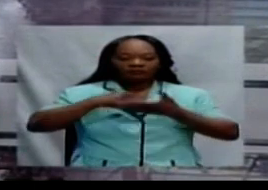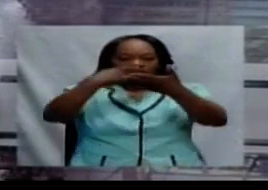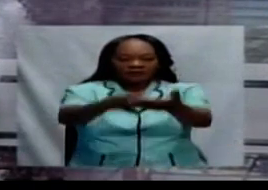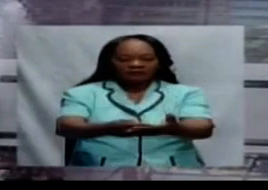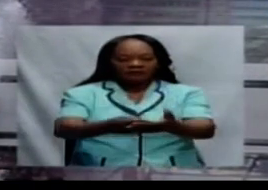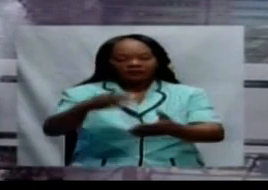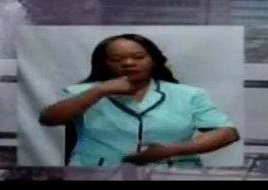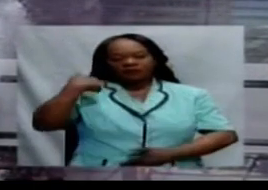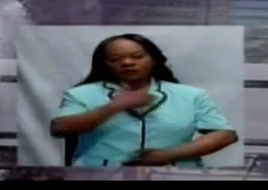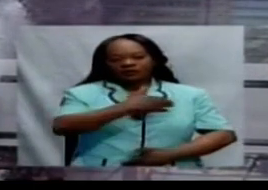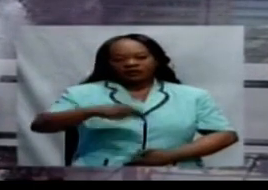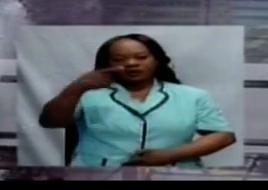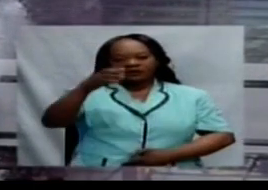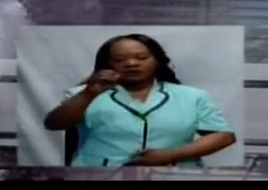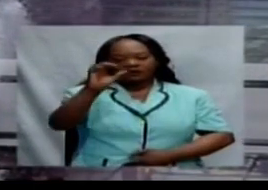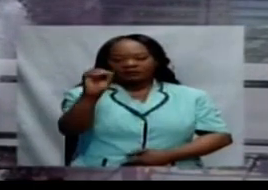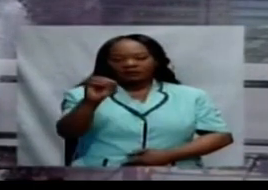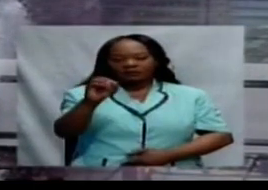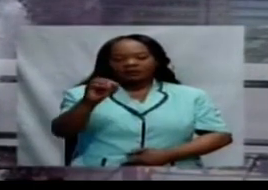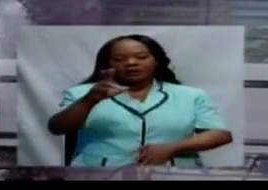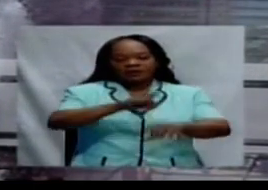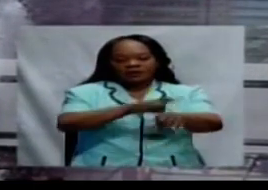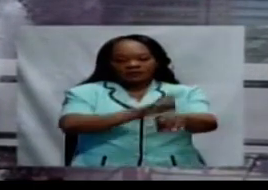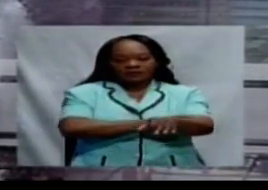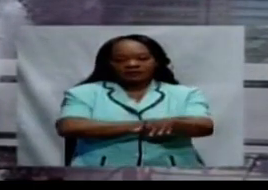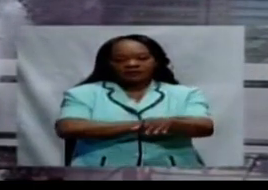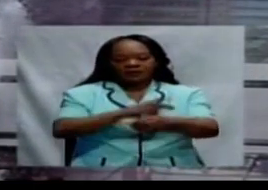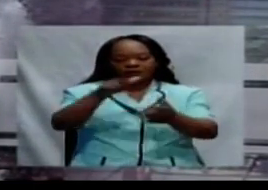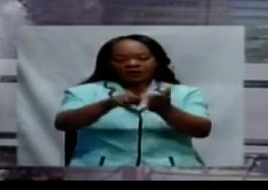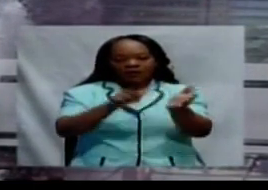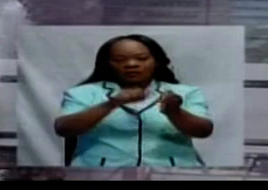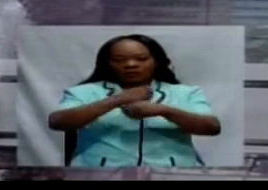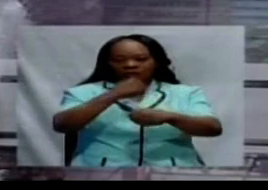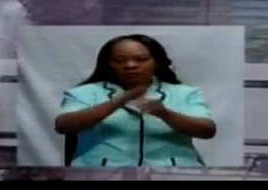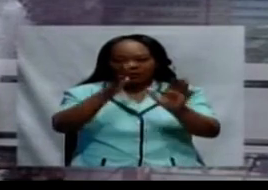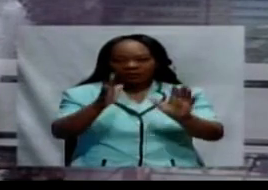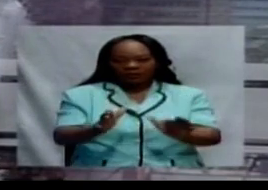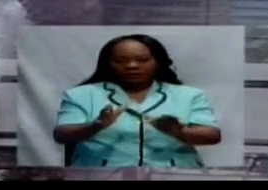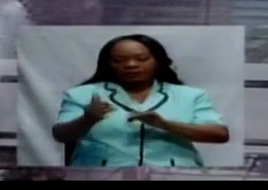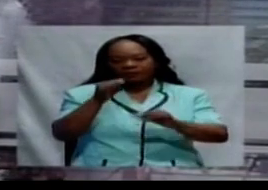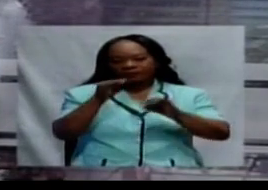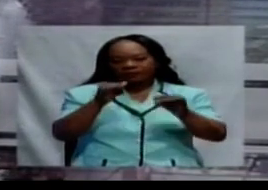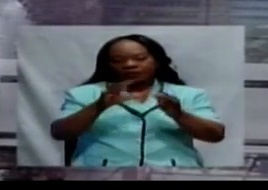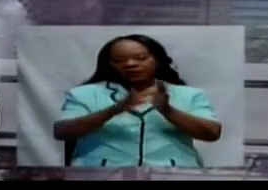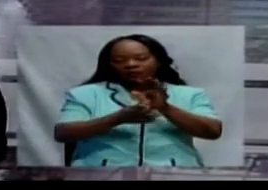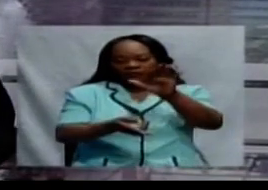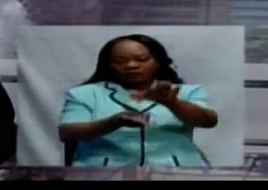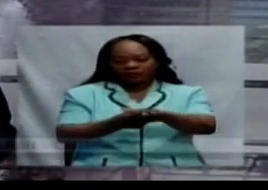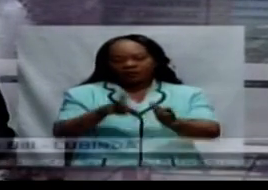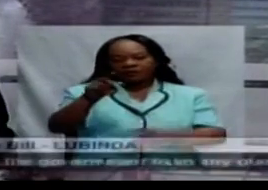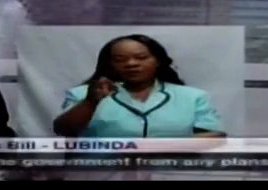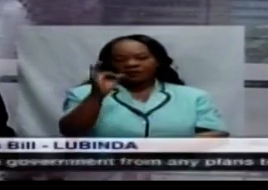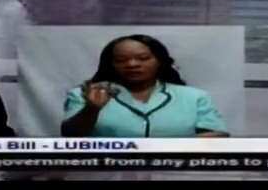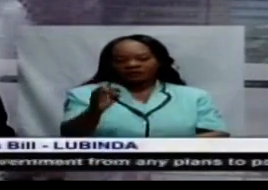China Geo. The Kasama Central lawmaker has told ZNBC News in an interview that the move is a demonstration of the PF